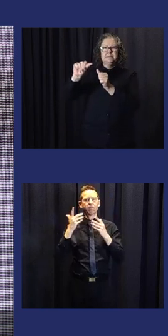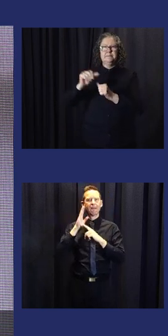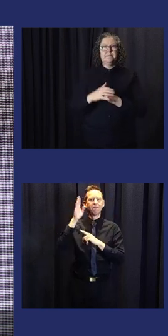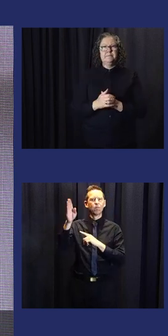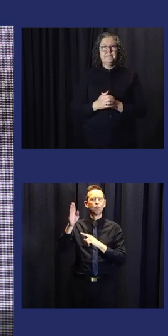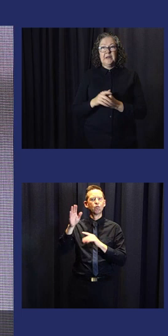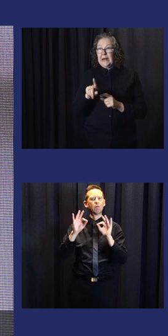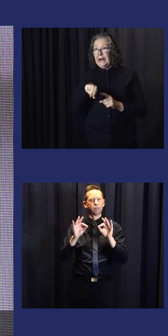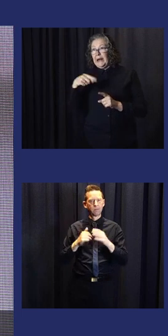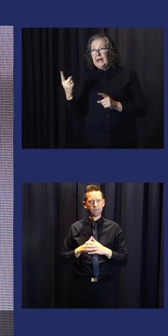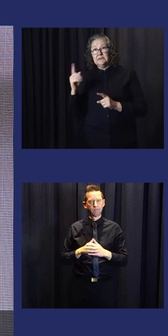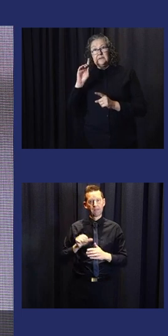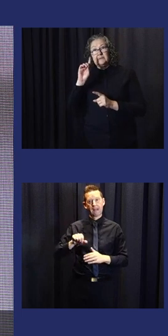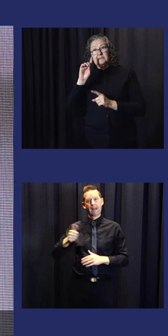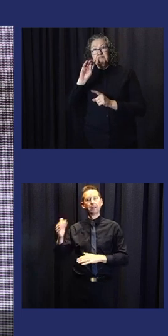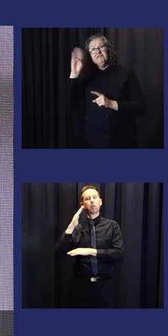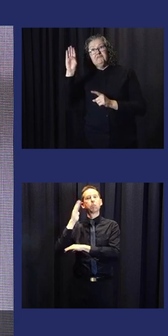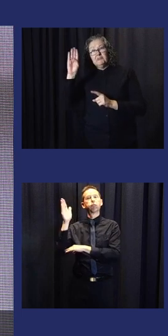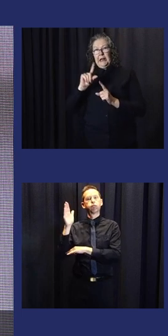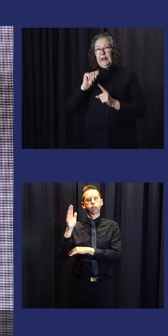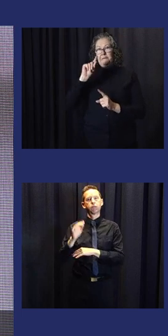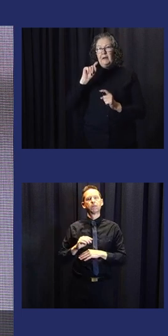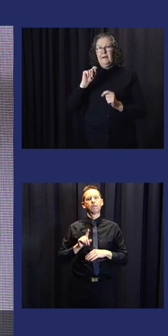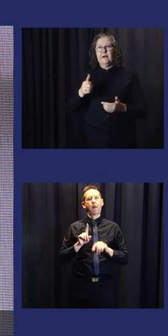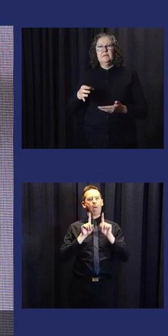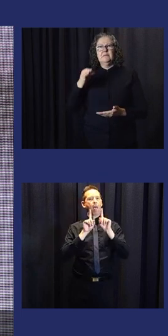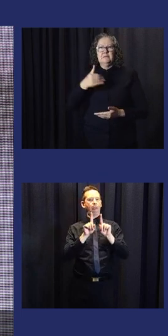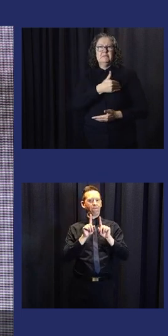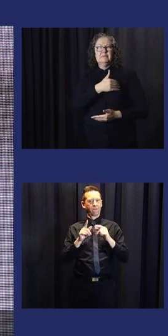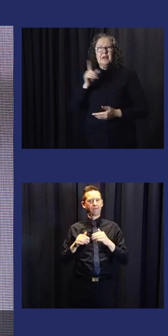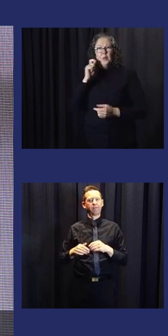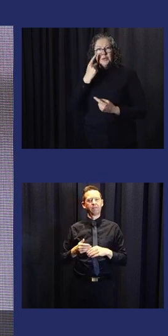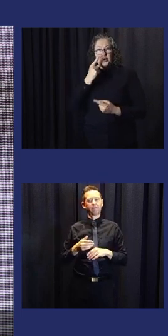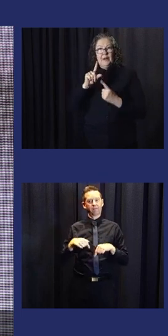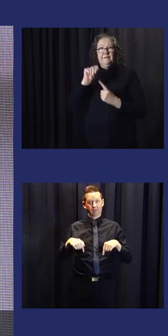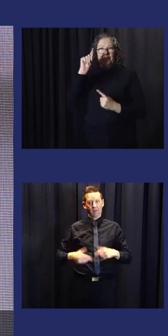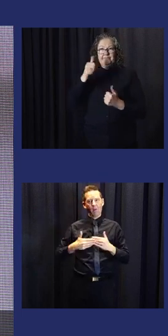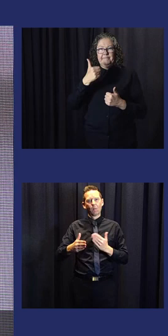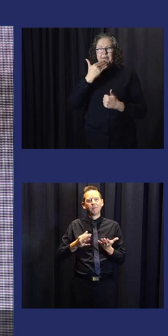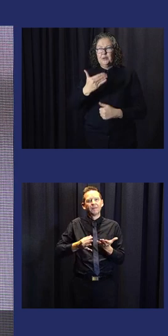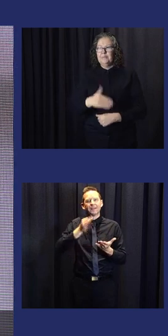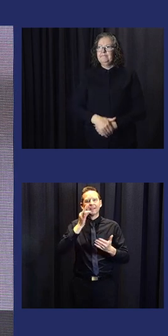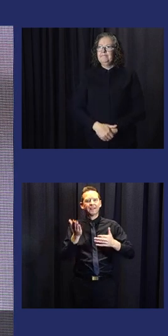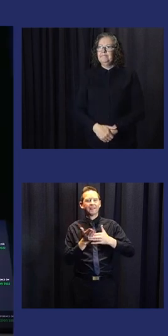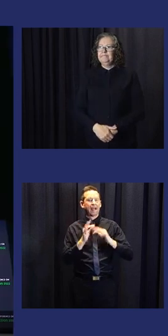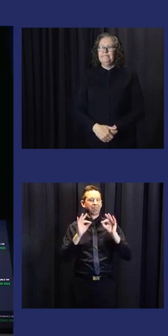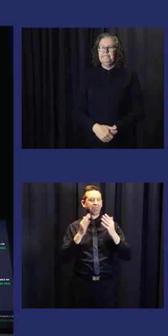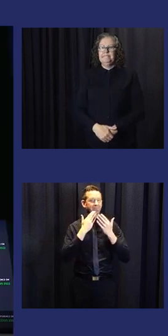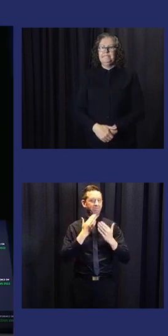session starts at 11 o'clock after morning tea, and we look forward to seeing you all then. Thank you very much. Thank you.